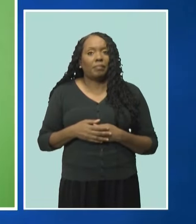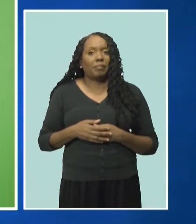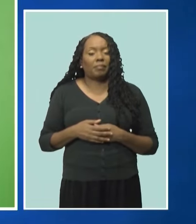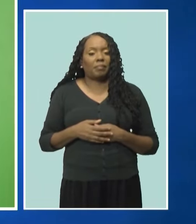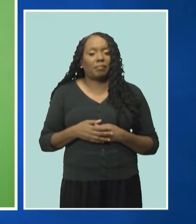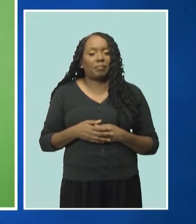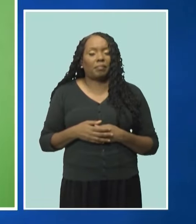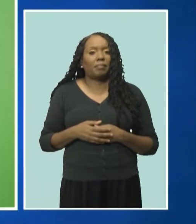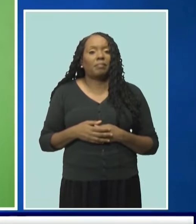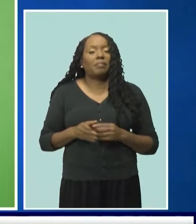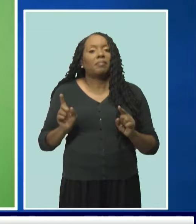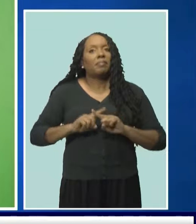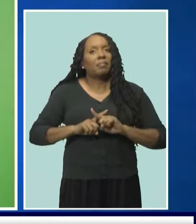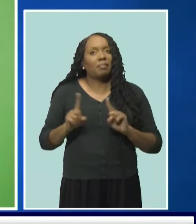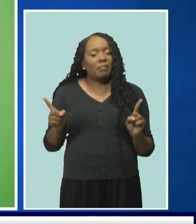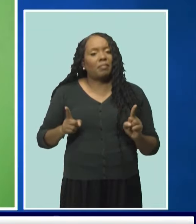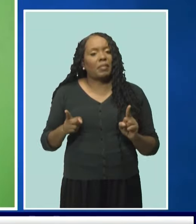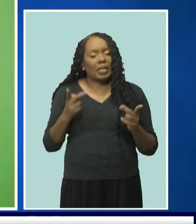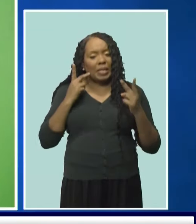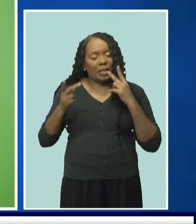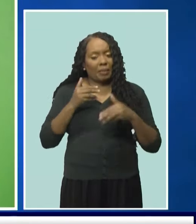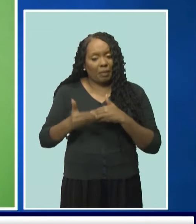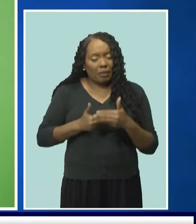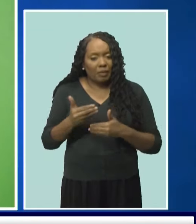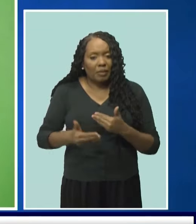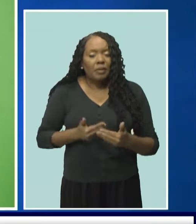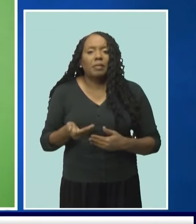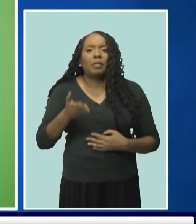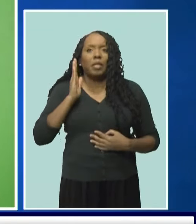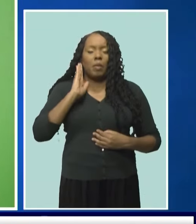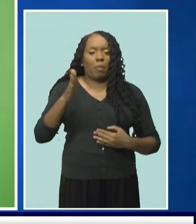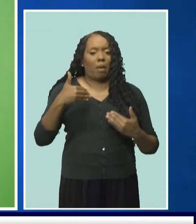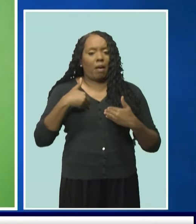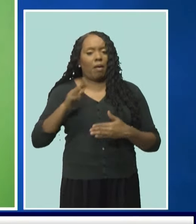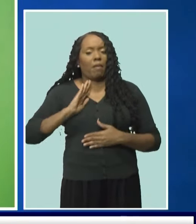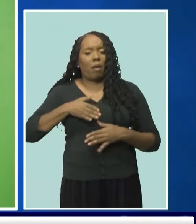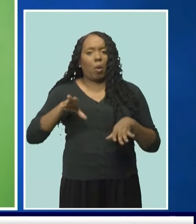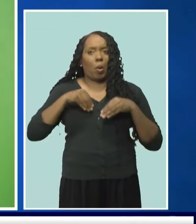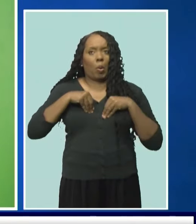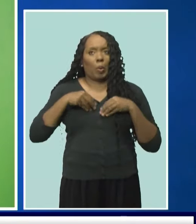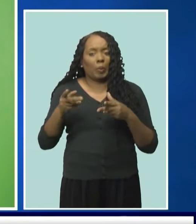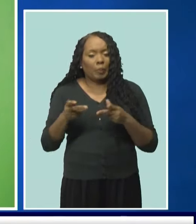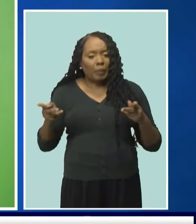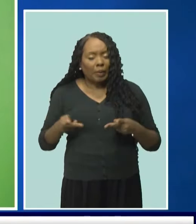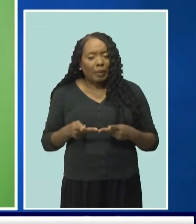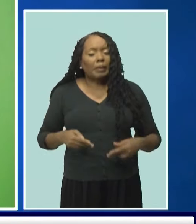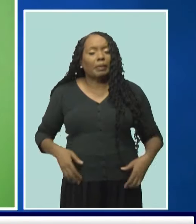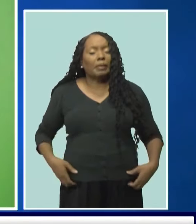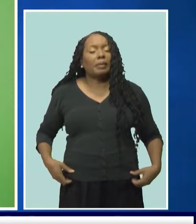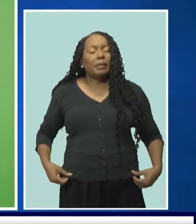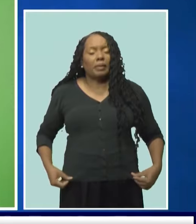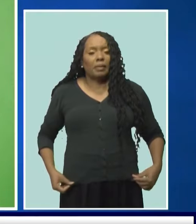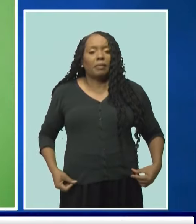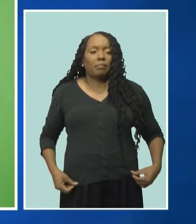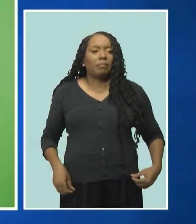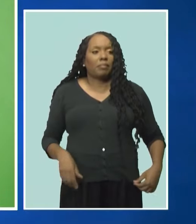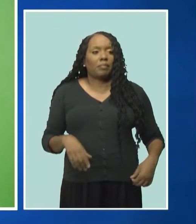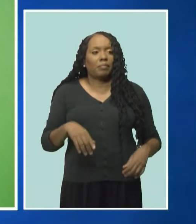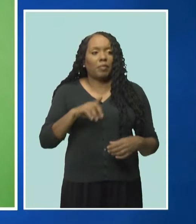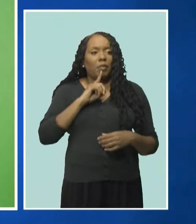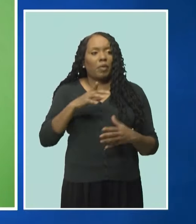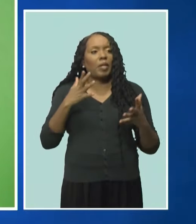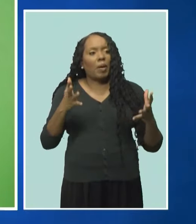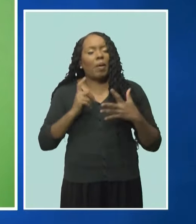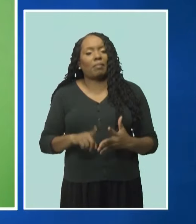as the process goes by, you eventually have like our own location, and that's one of the things that I want to get